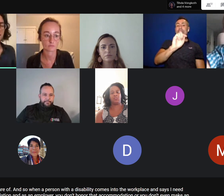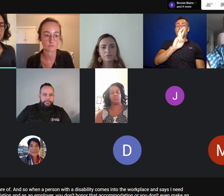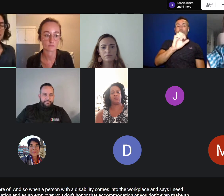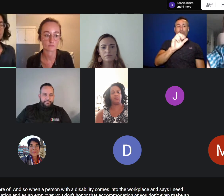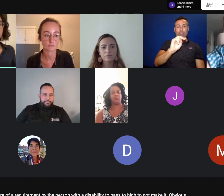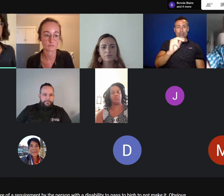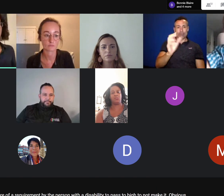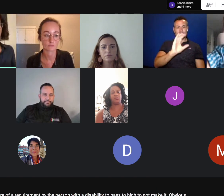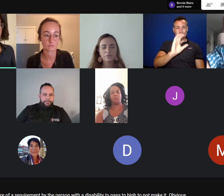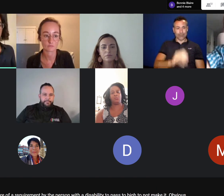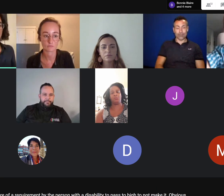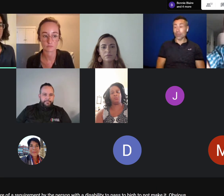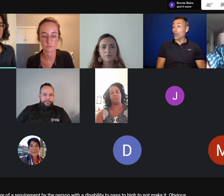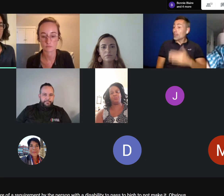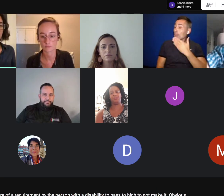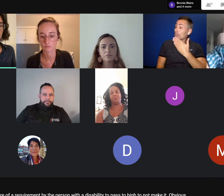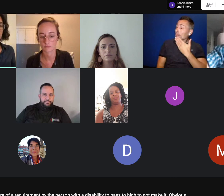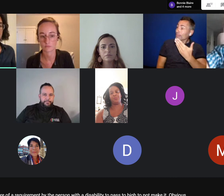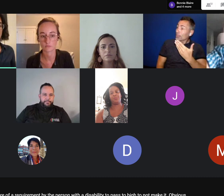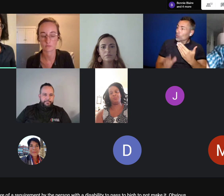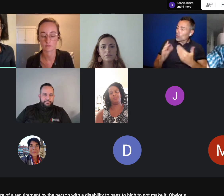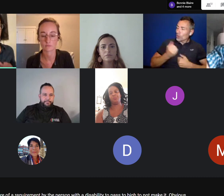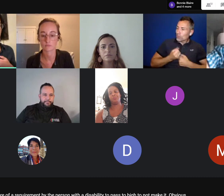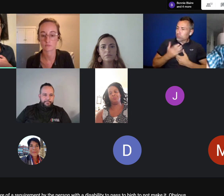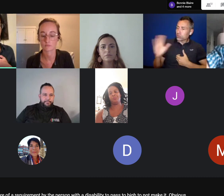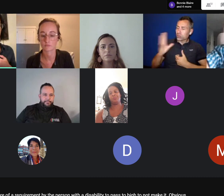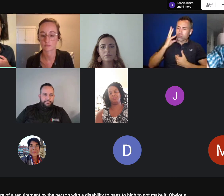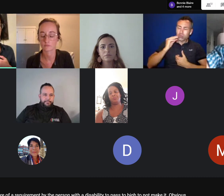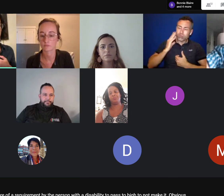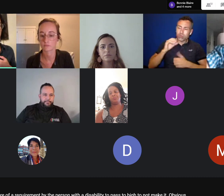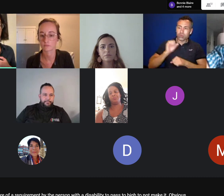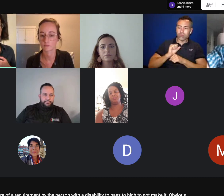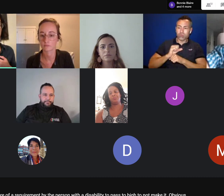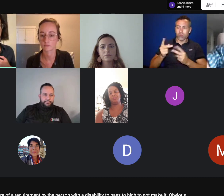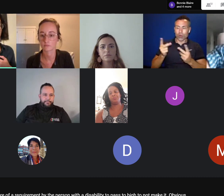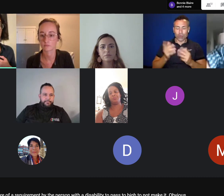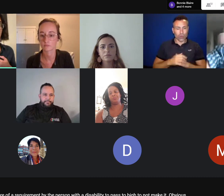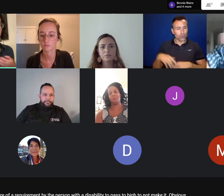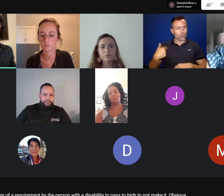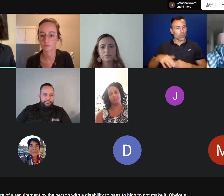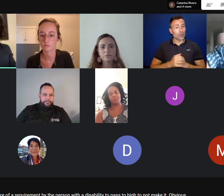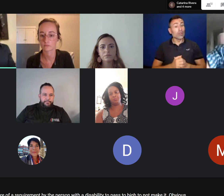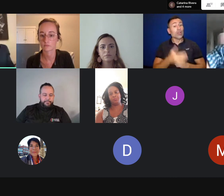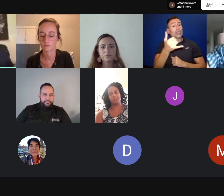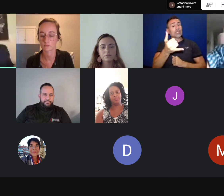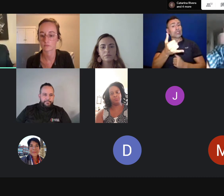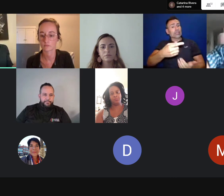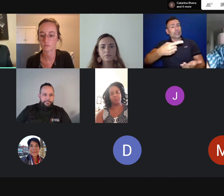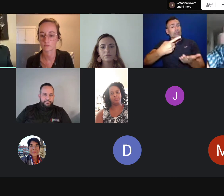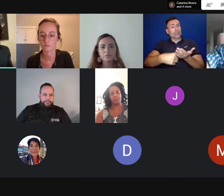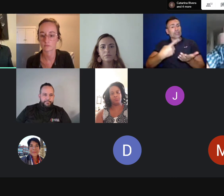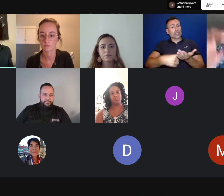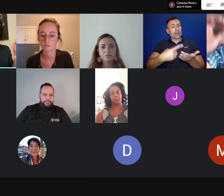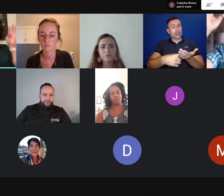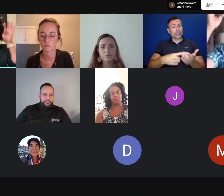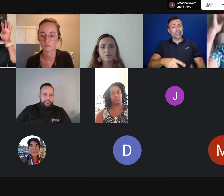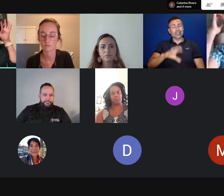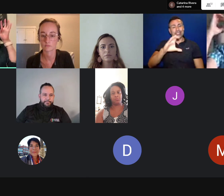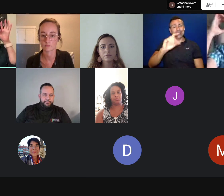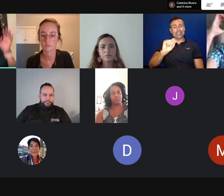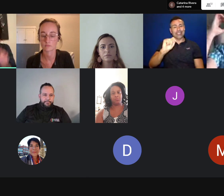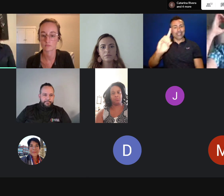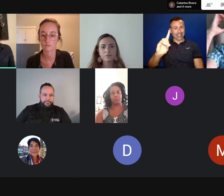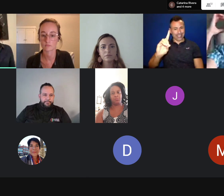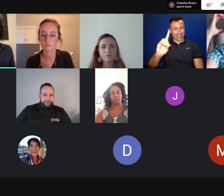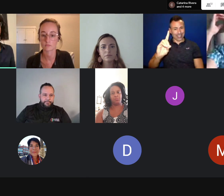So thank you, Maria, for sharing your experiences in the workplace. We are going to talk a little bit now about Chicas Talk Disability and our